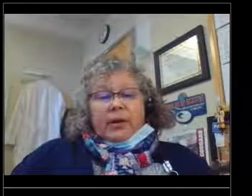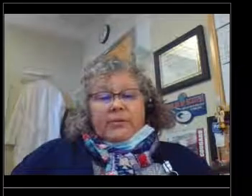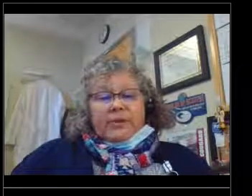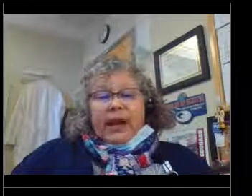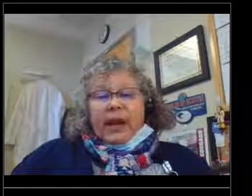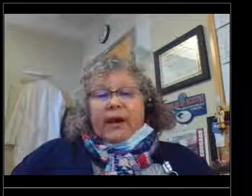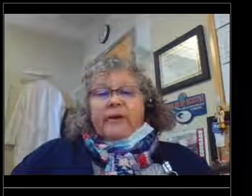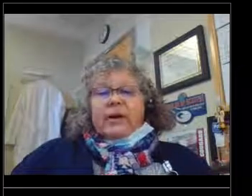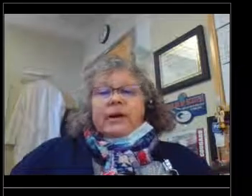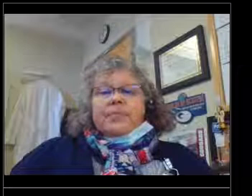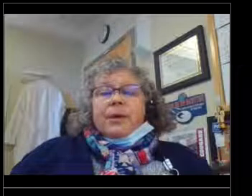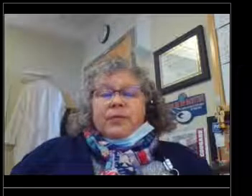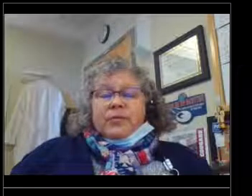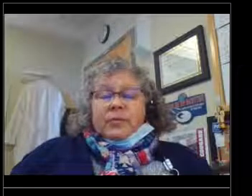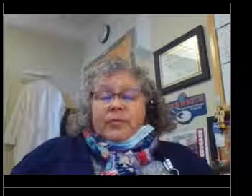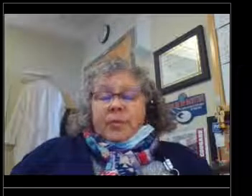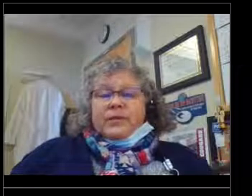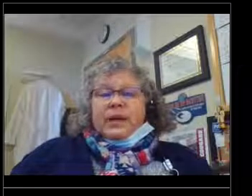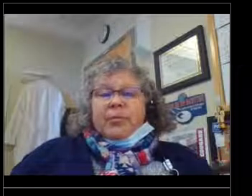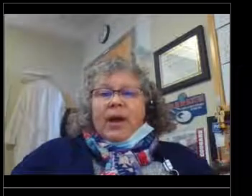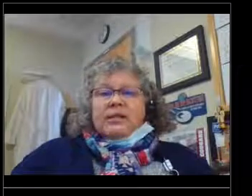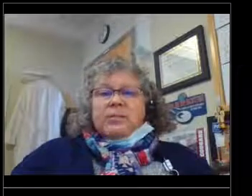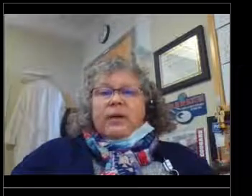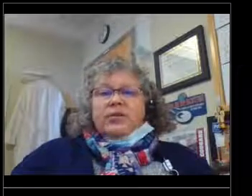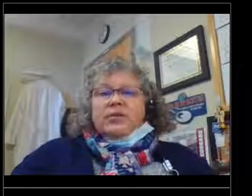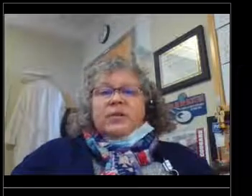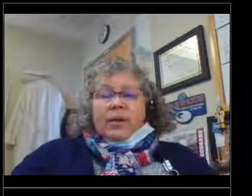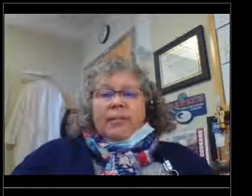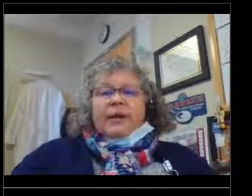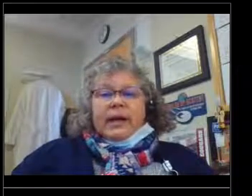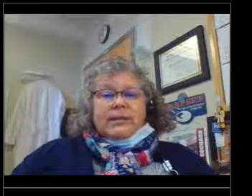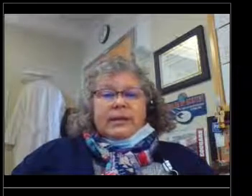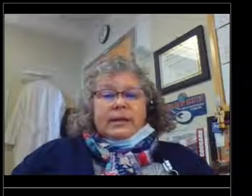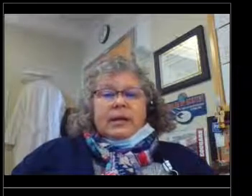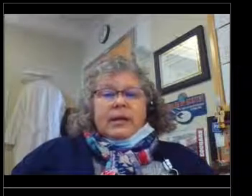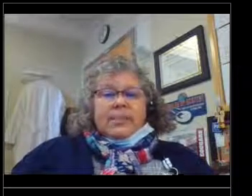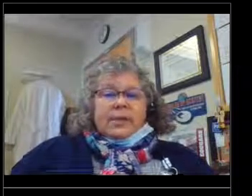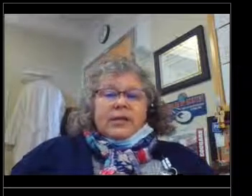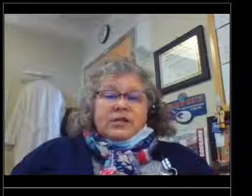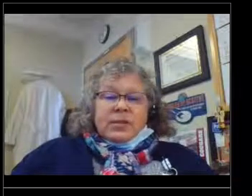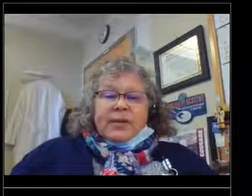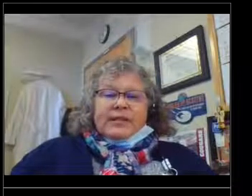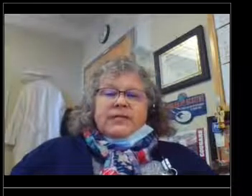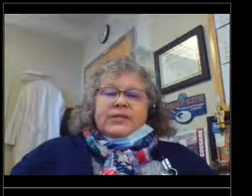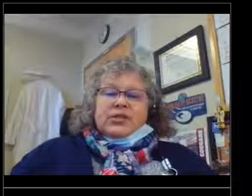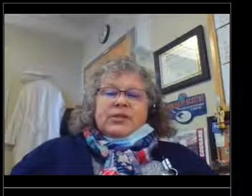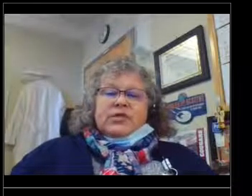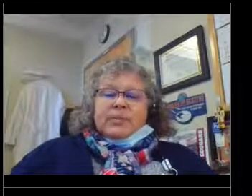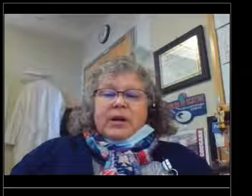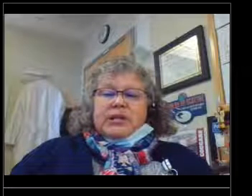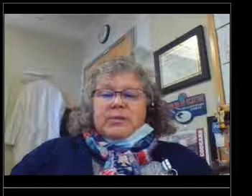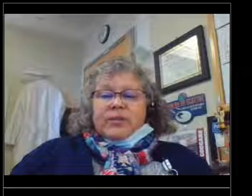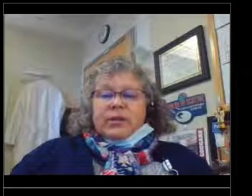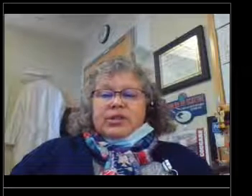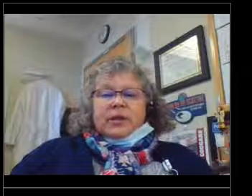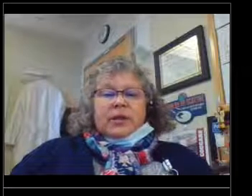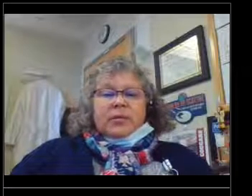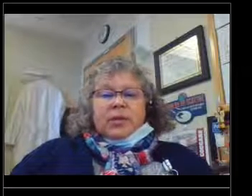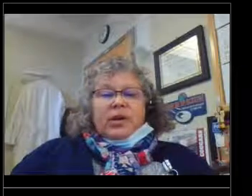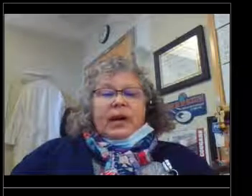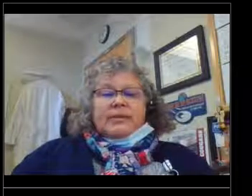we no longer have to have a remote site practice plan, but you still want to be connected. The supervising physician is responsible